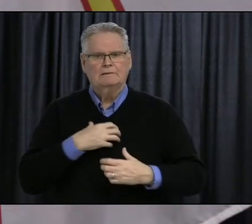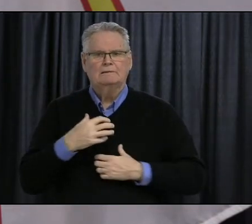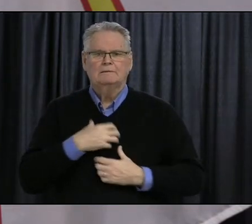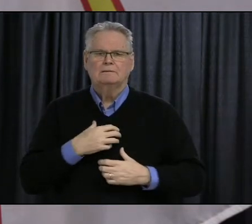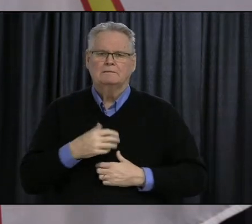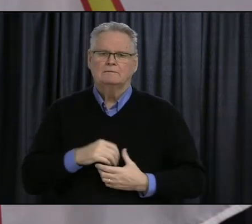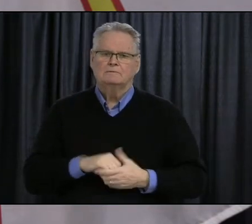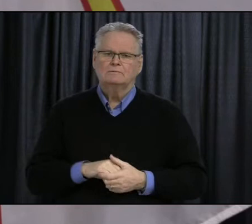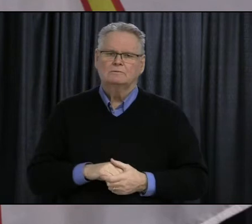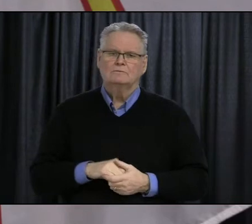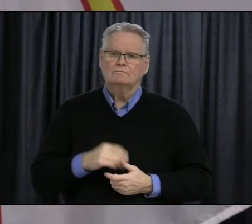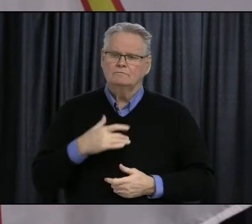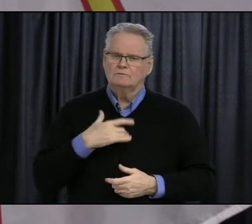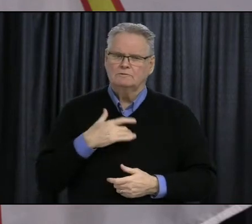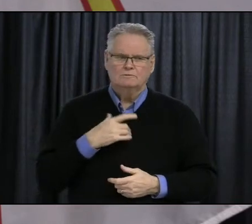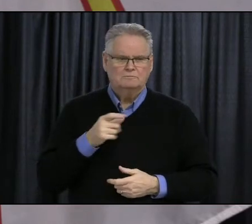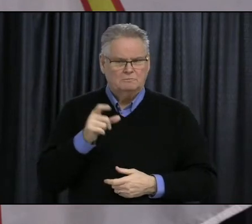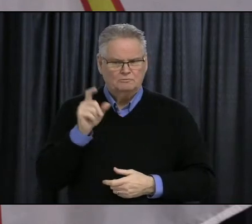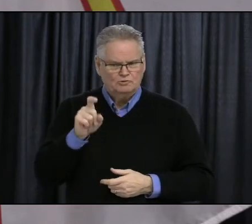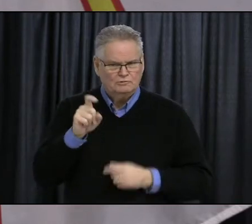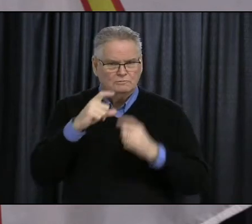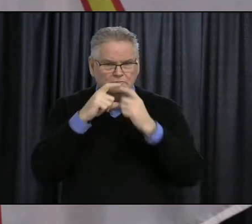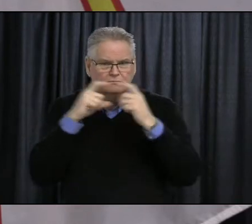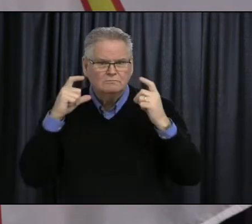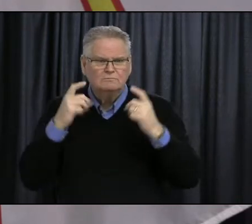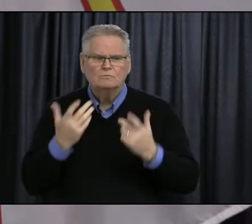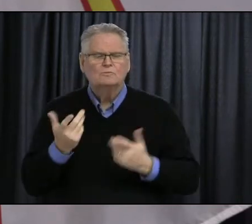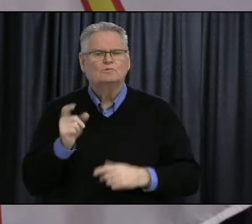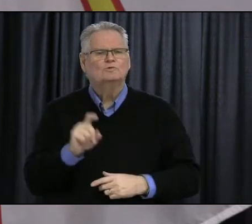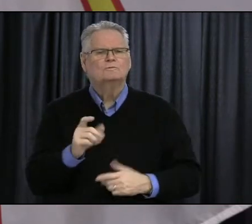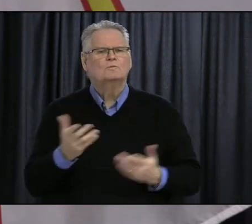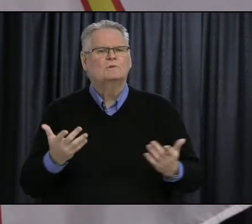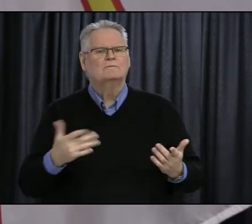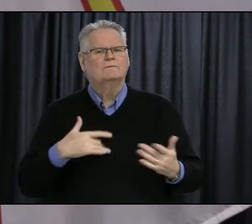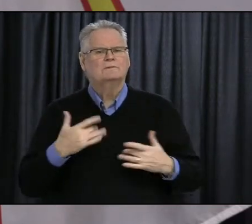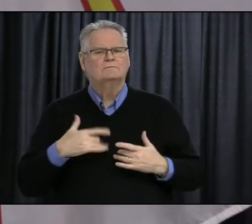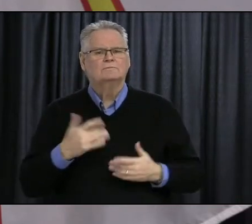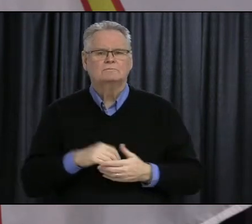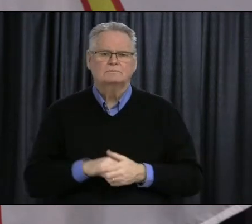and certainly there are very few of those medical contraindications to a mask.